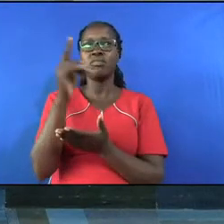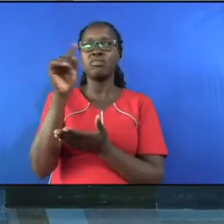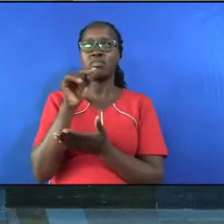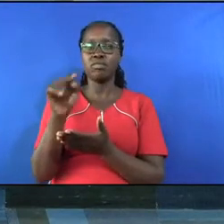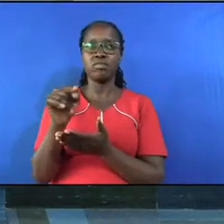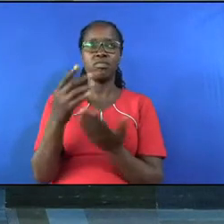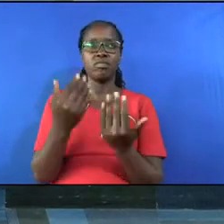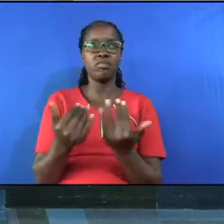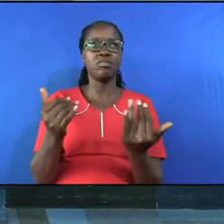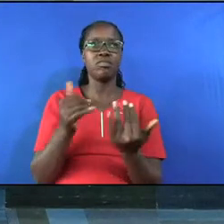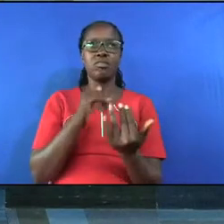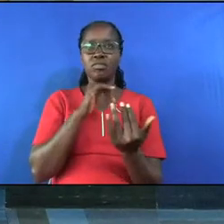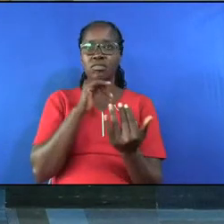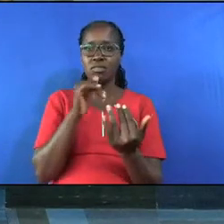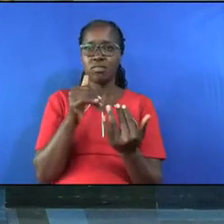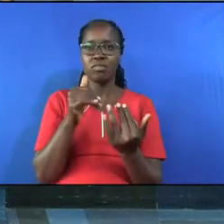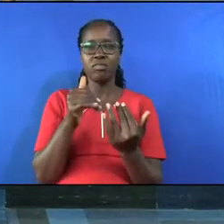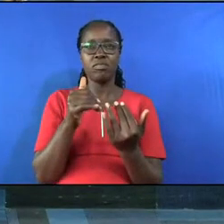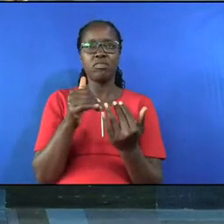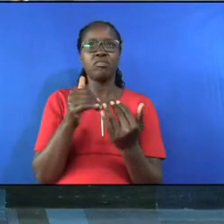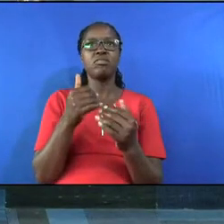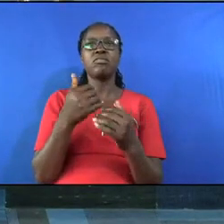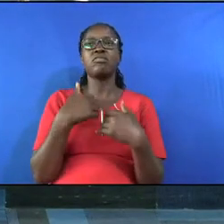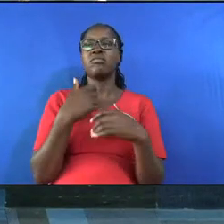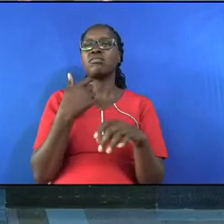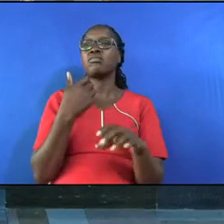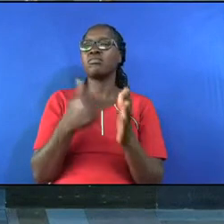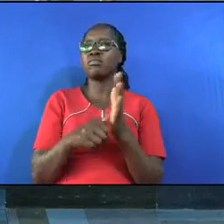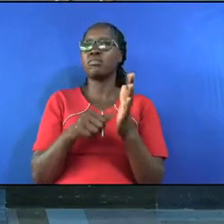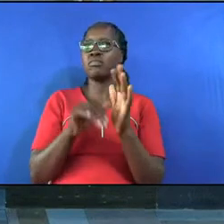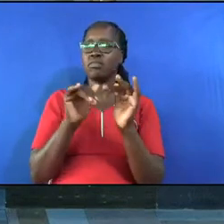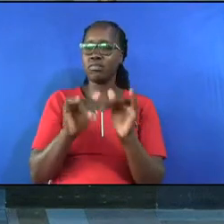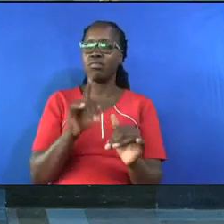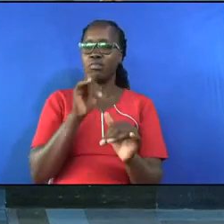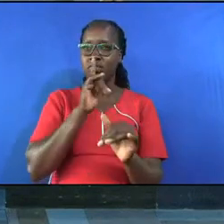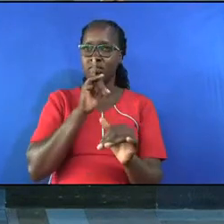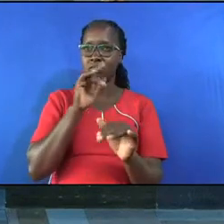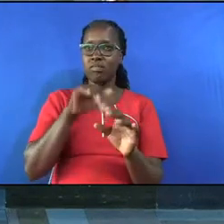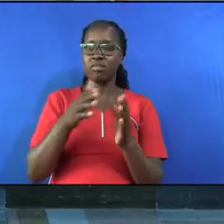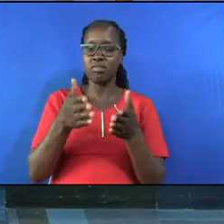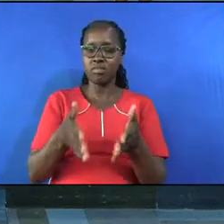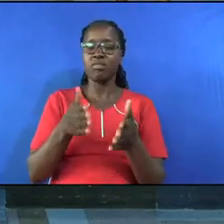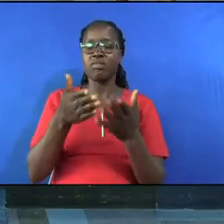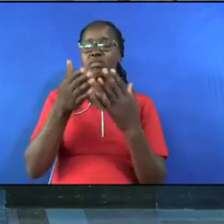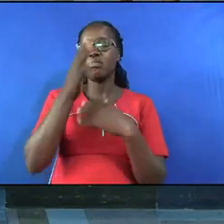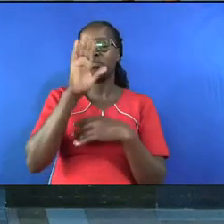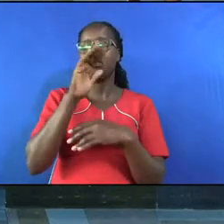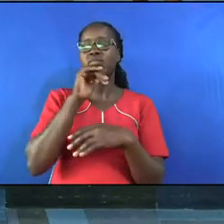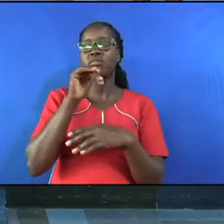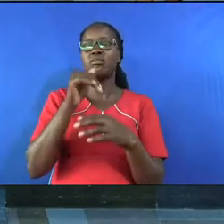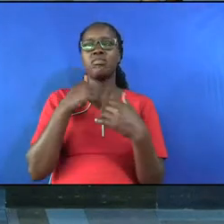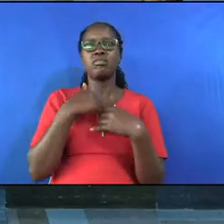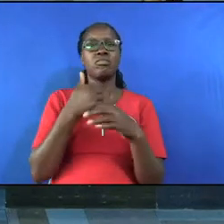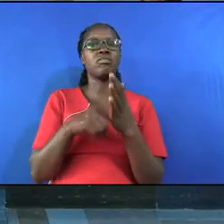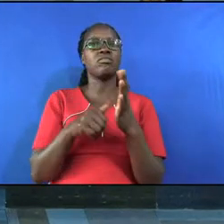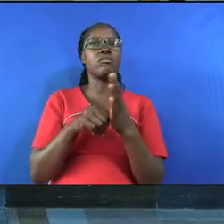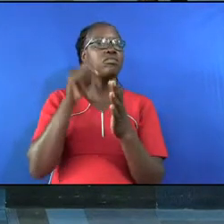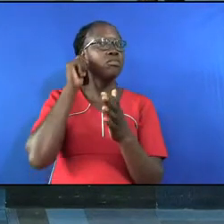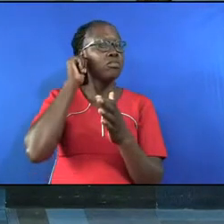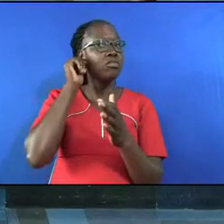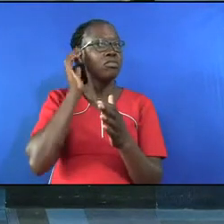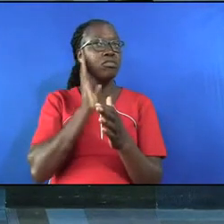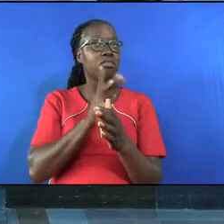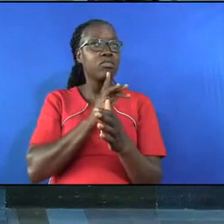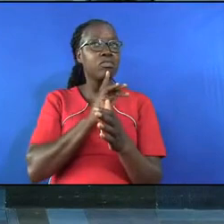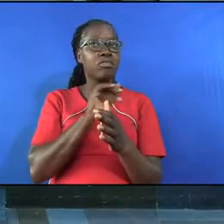therefore our children will not find it hard to remain silent in the presence of the Lord. Our children will not find it hard to obey their parents.